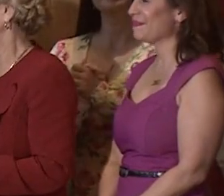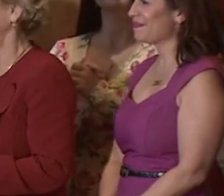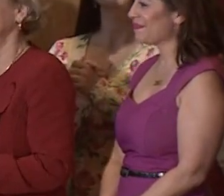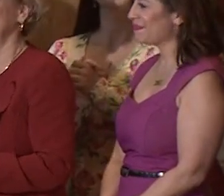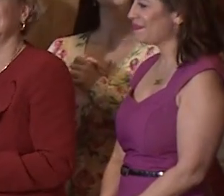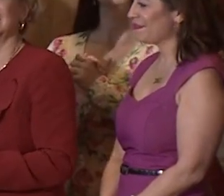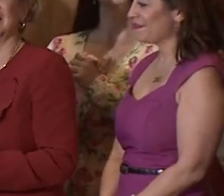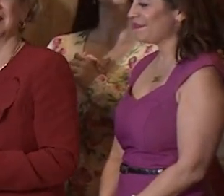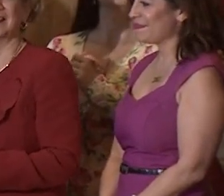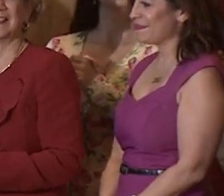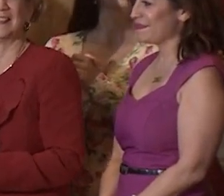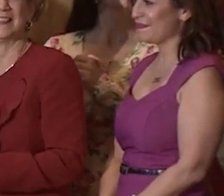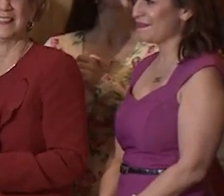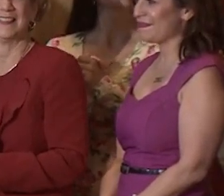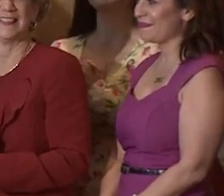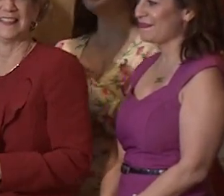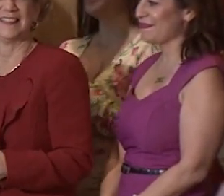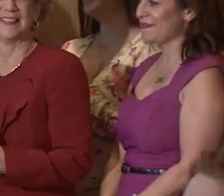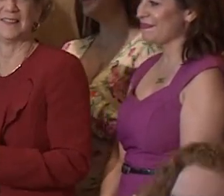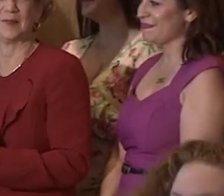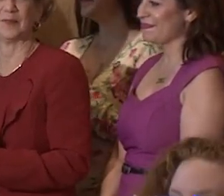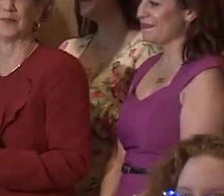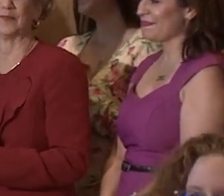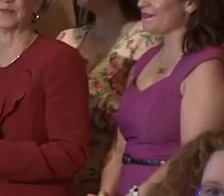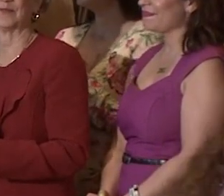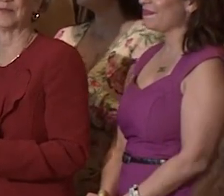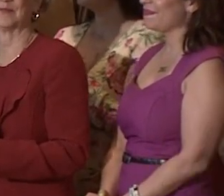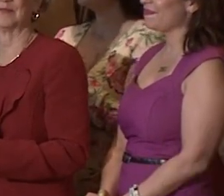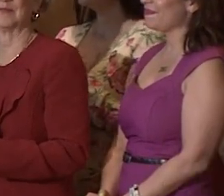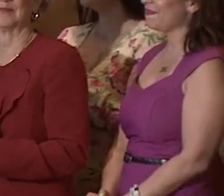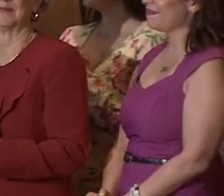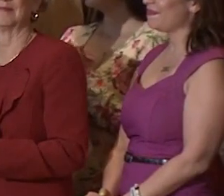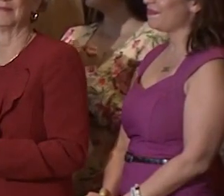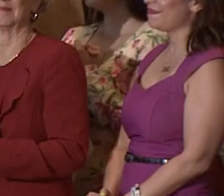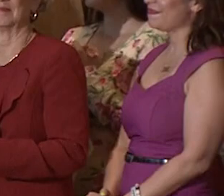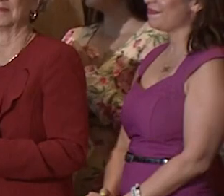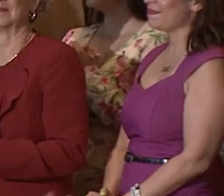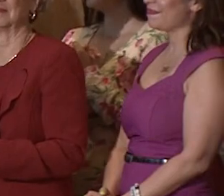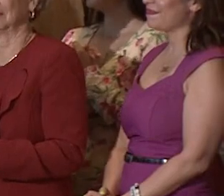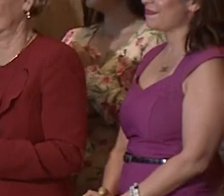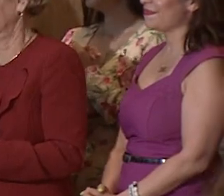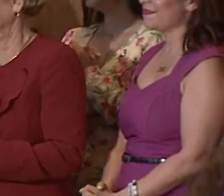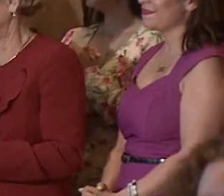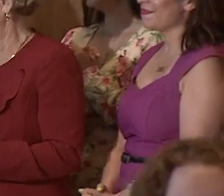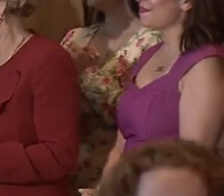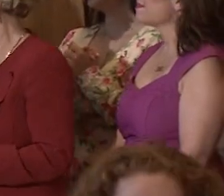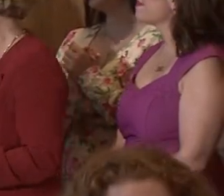That concludes our program. Thank you so much for attending today, and have a wonderful weekend.